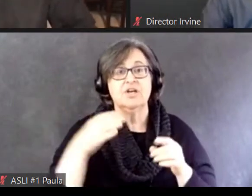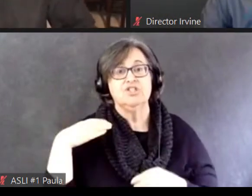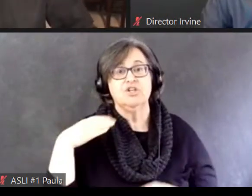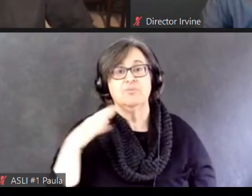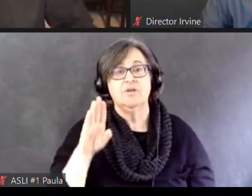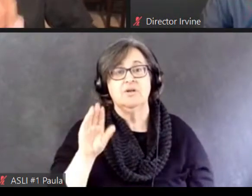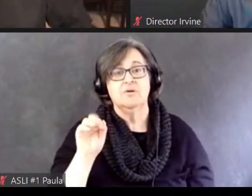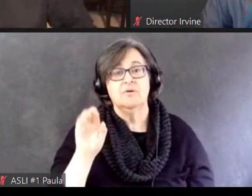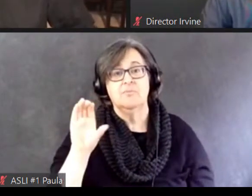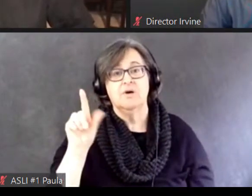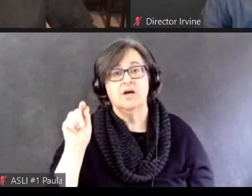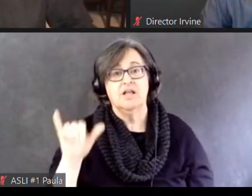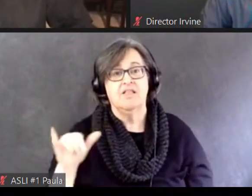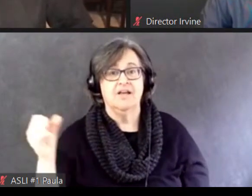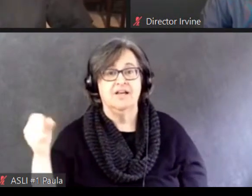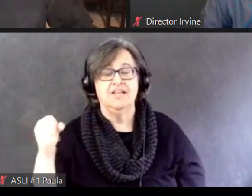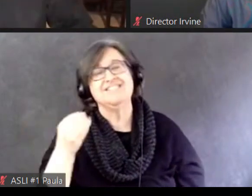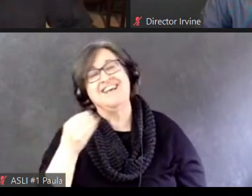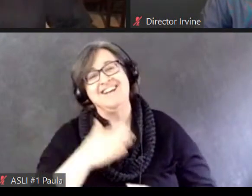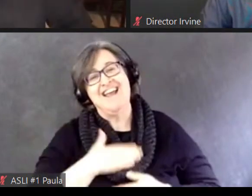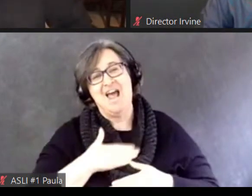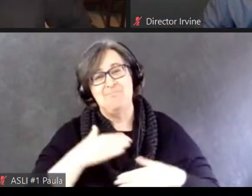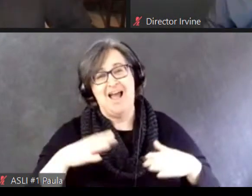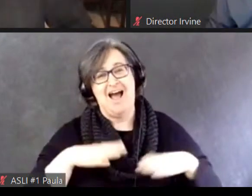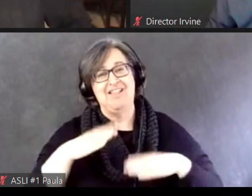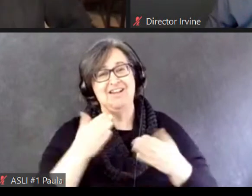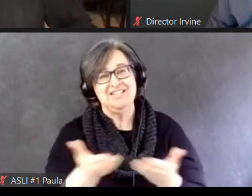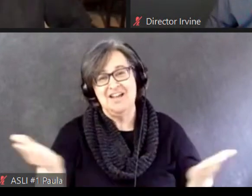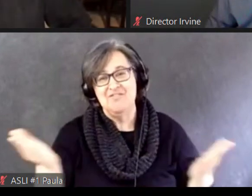Barkley. Yes, and happy holidays to